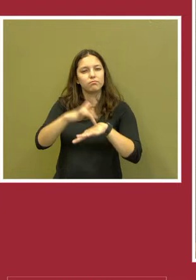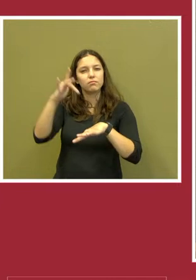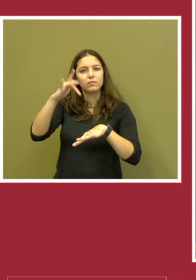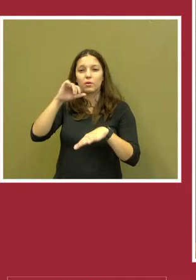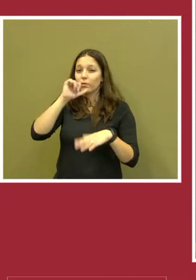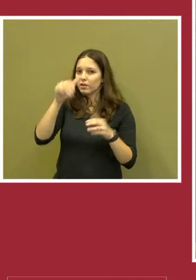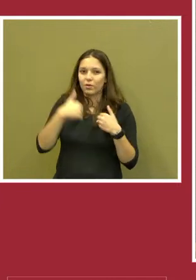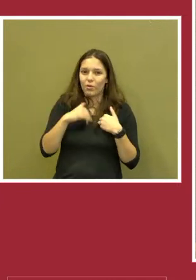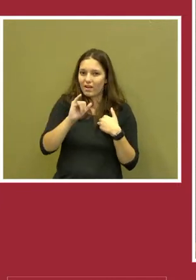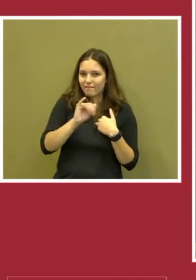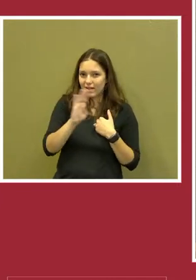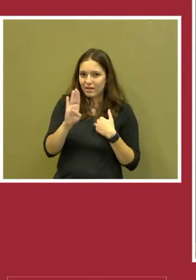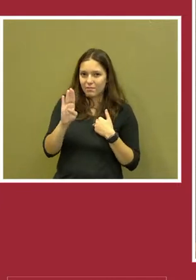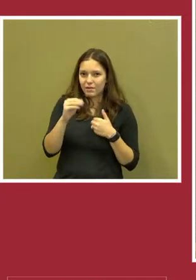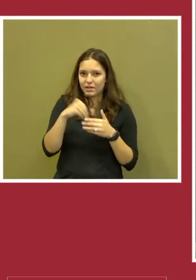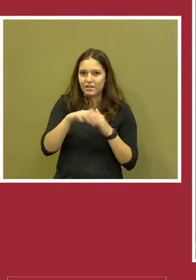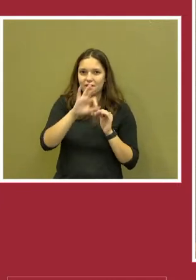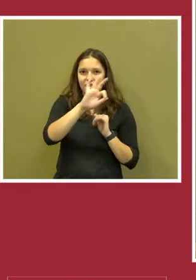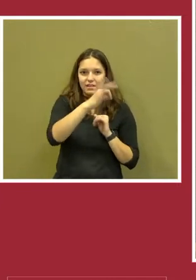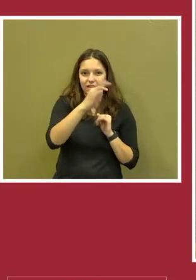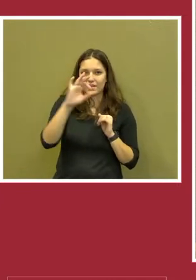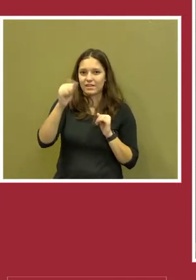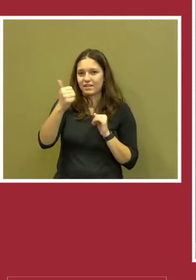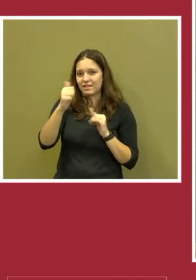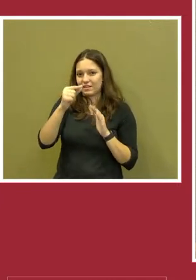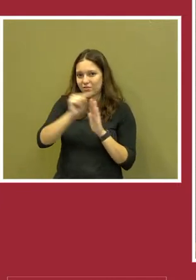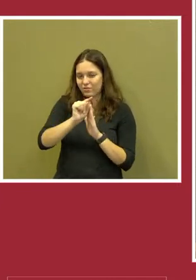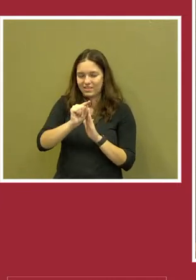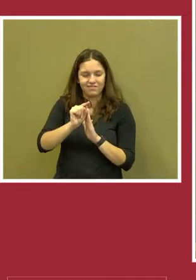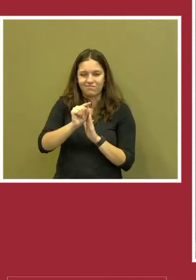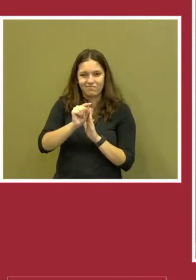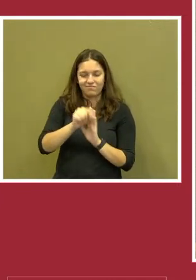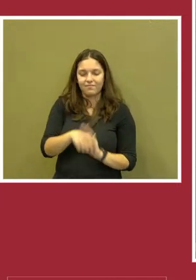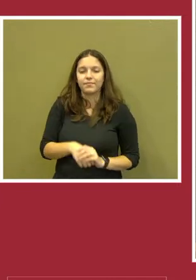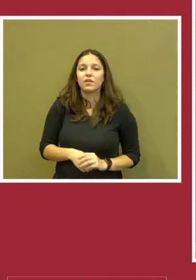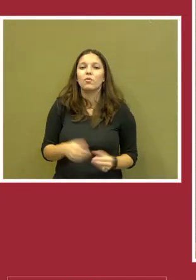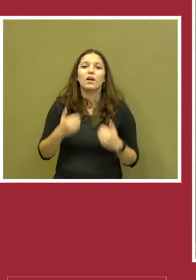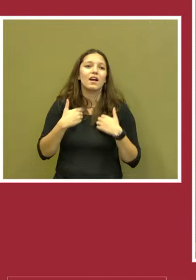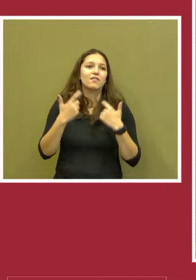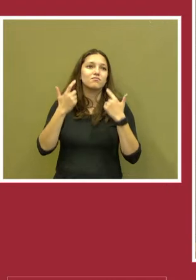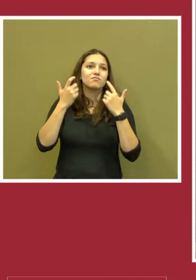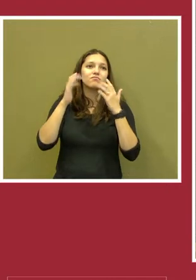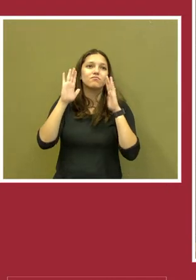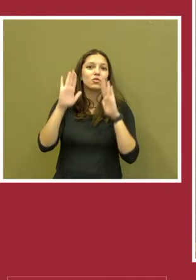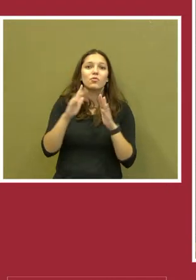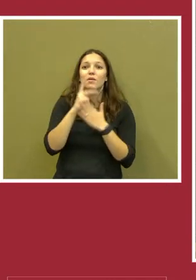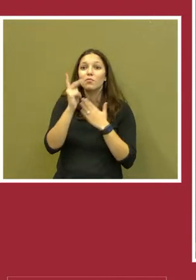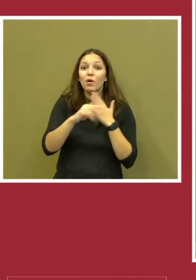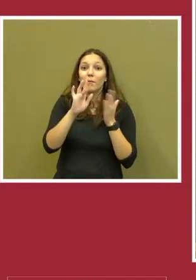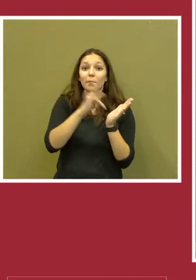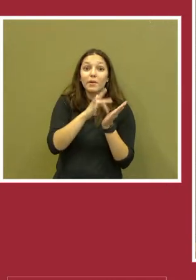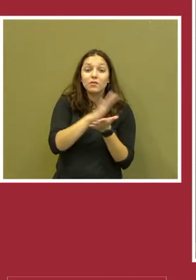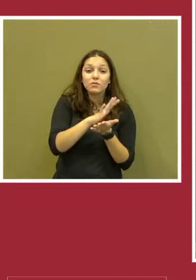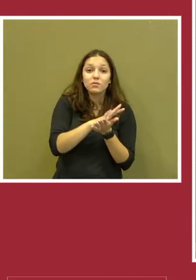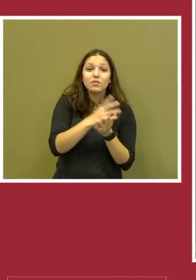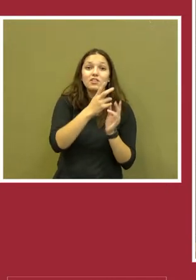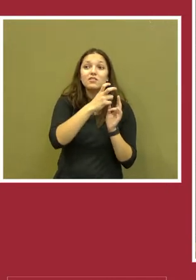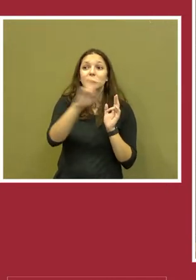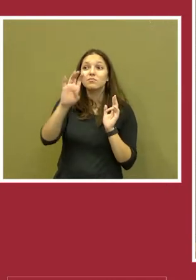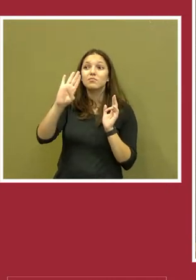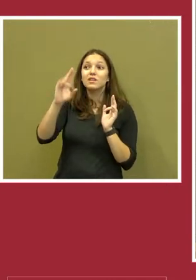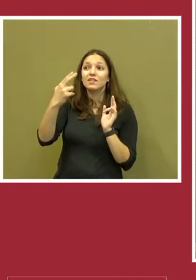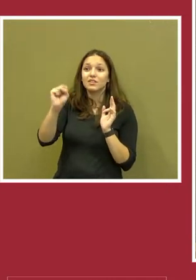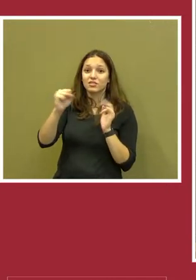we don't have IB in 9th and 10th grade. You know, we have this great program at the middle school, then they go to Bend High and